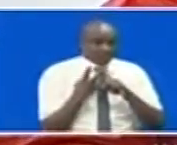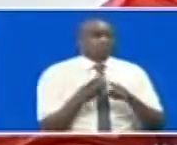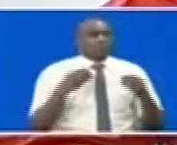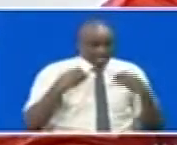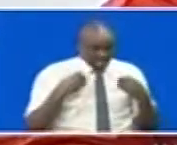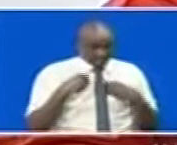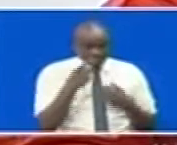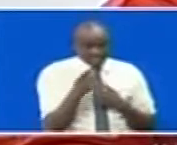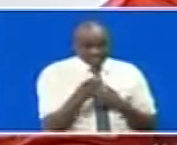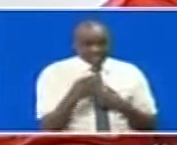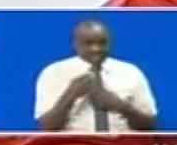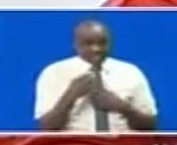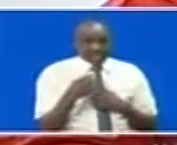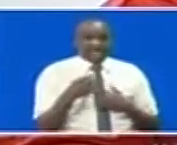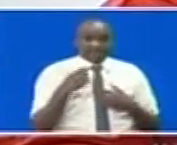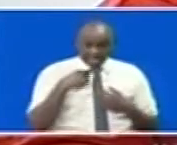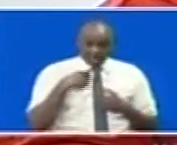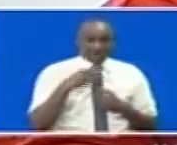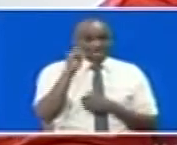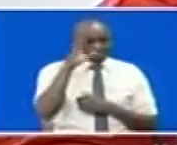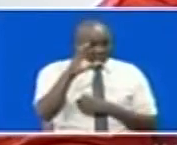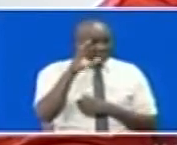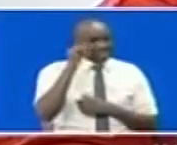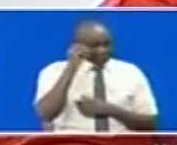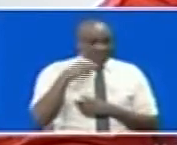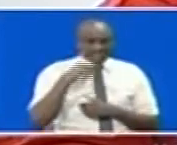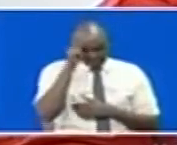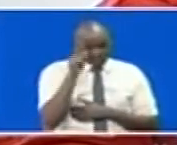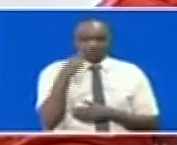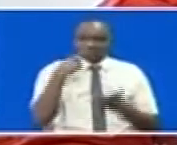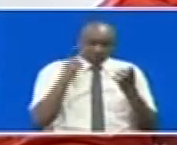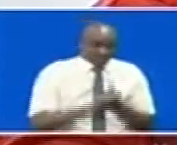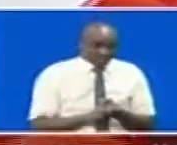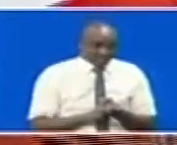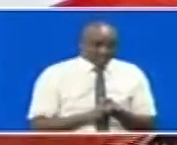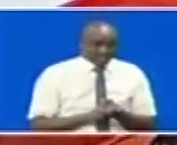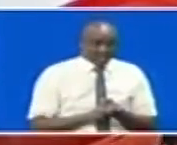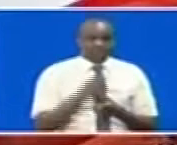an argument again that Mr. Kaparo, with all due respect, is making in terms